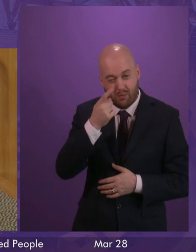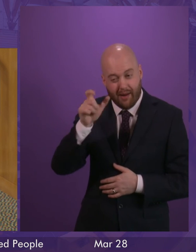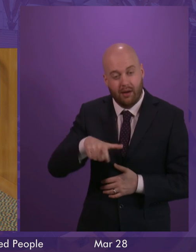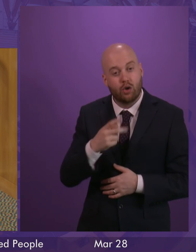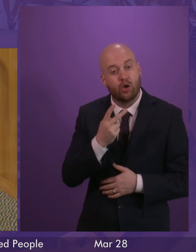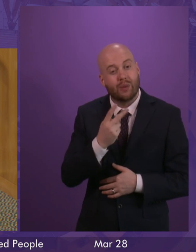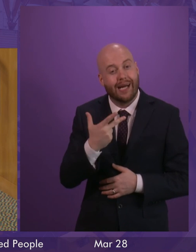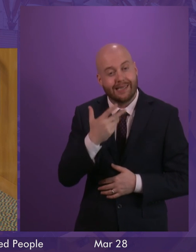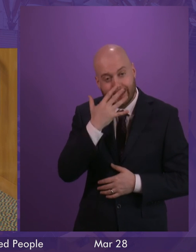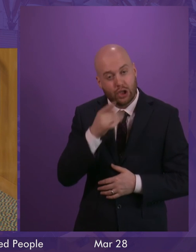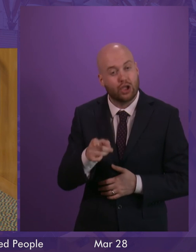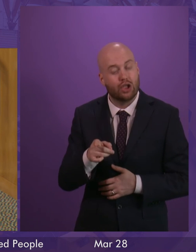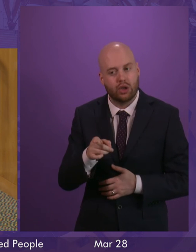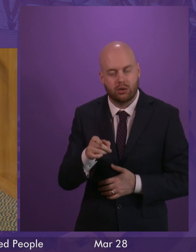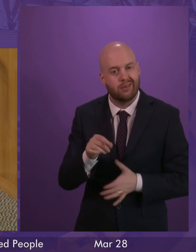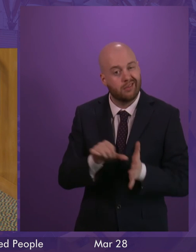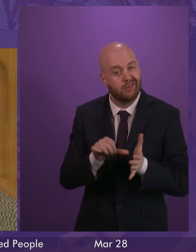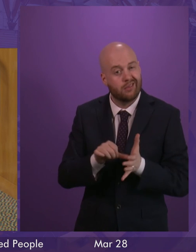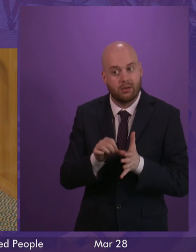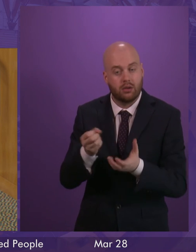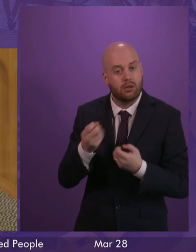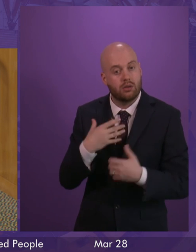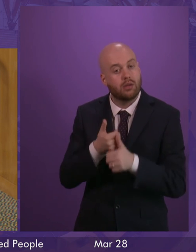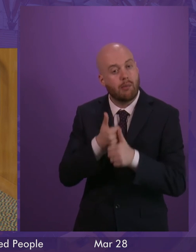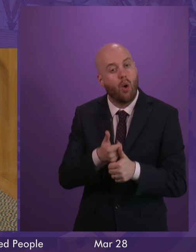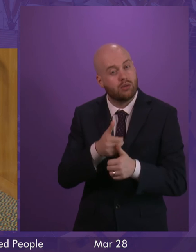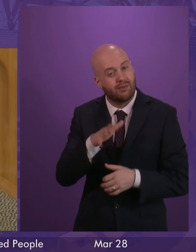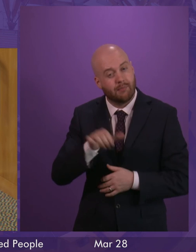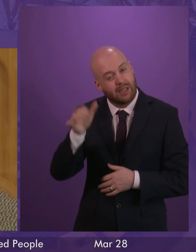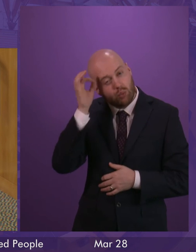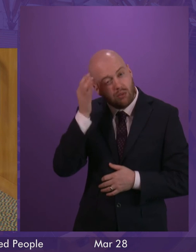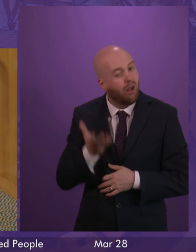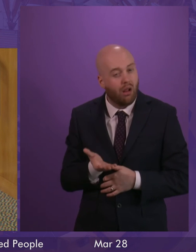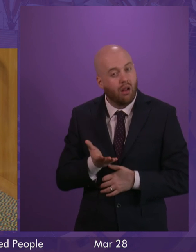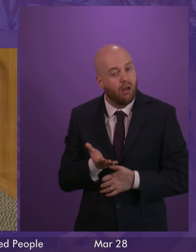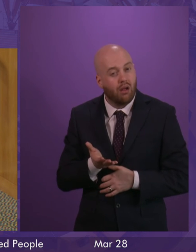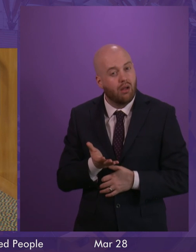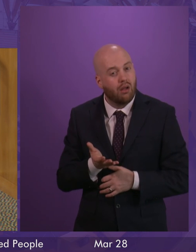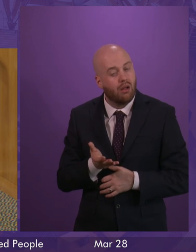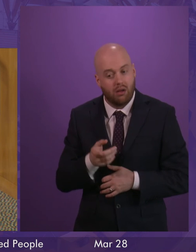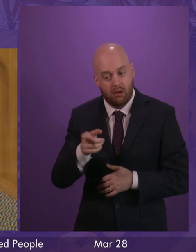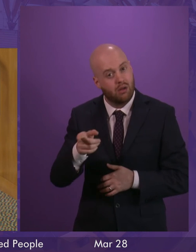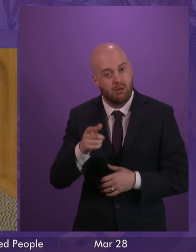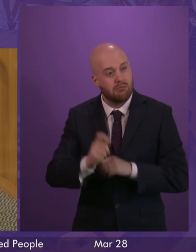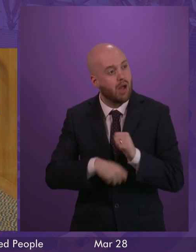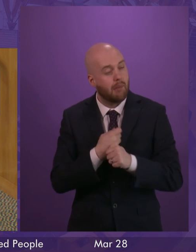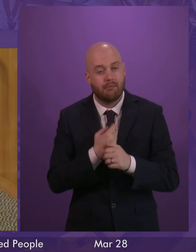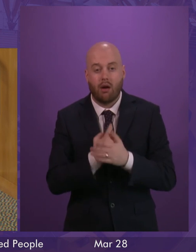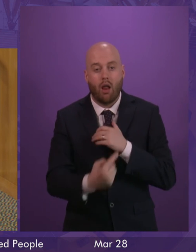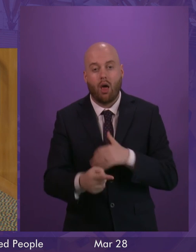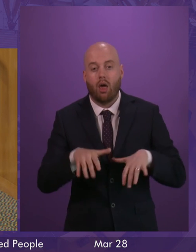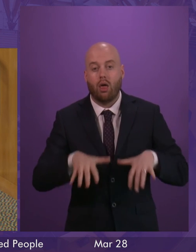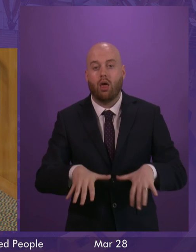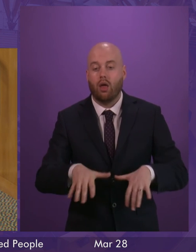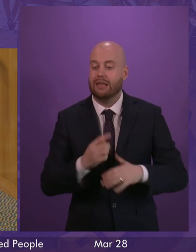local authority, and as a consequence has spent years pretty much confined to a single empty room with minimal